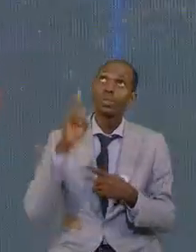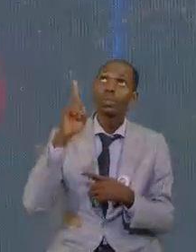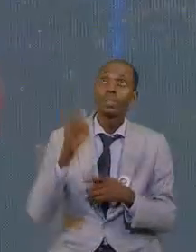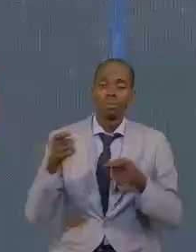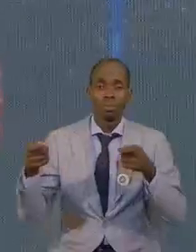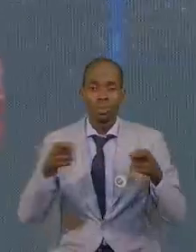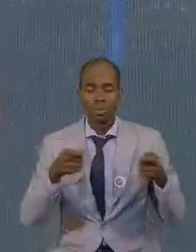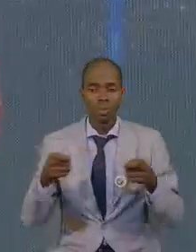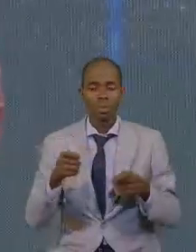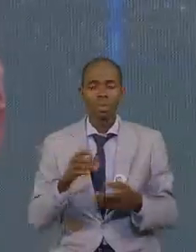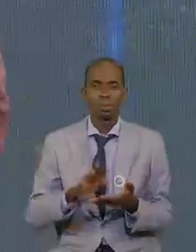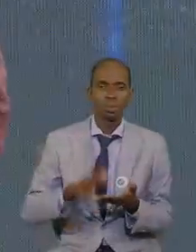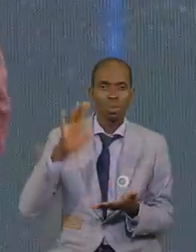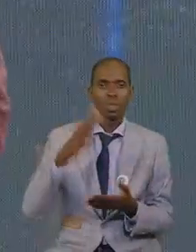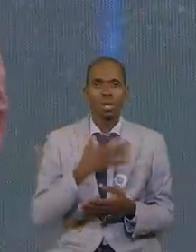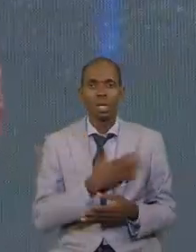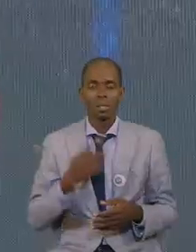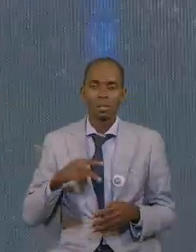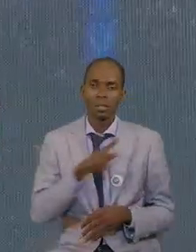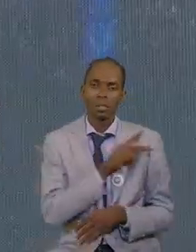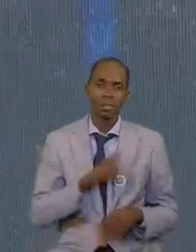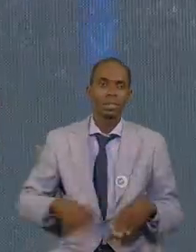a kingdom,